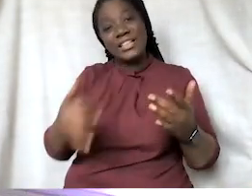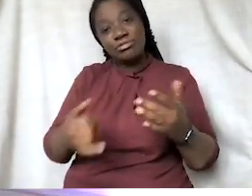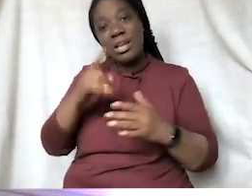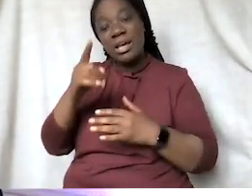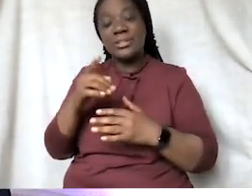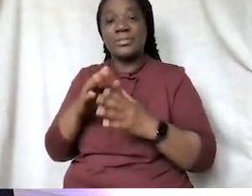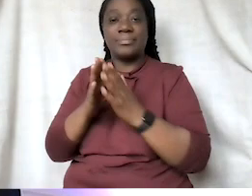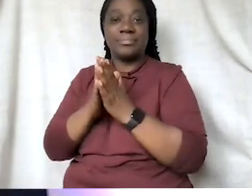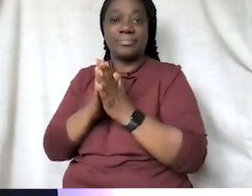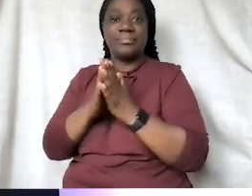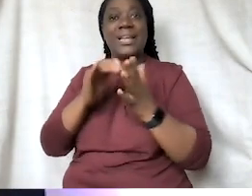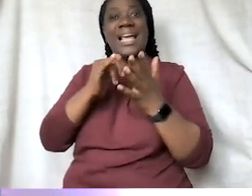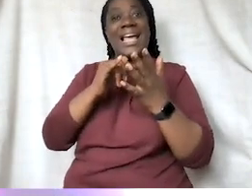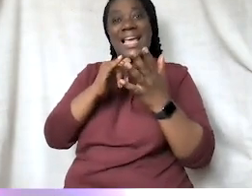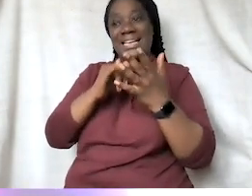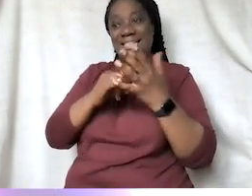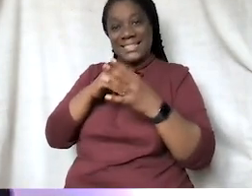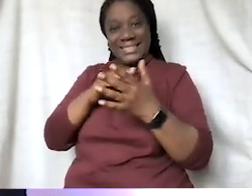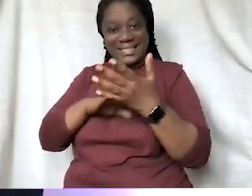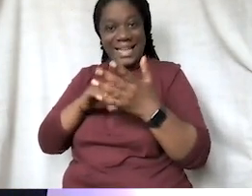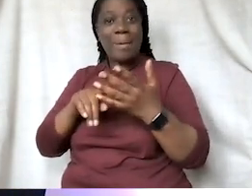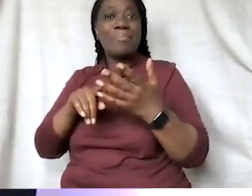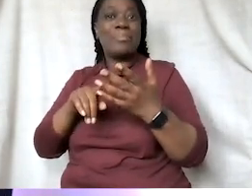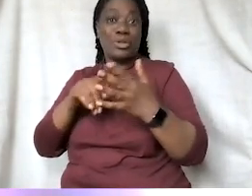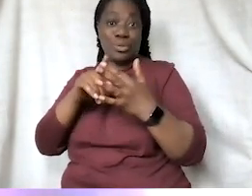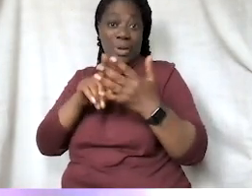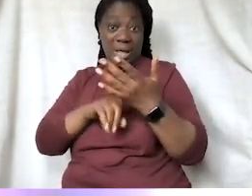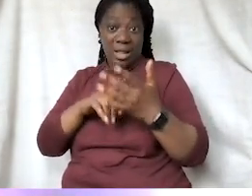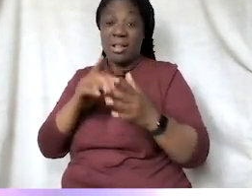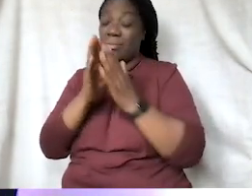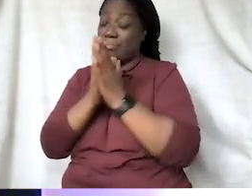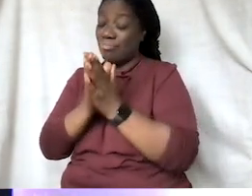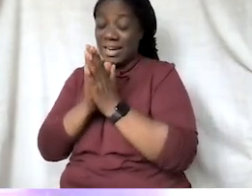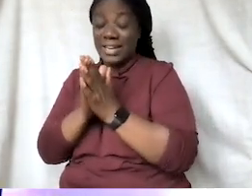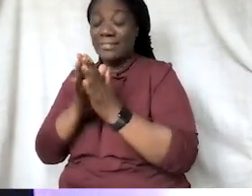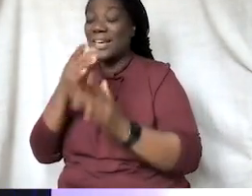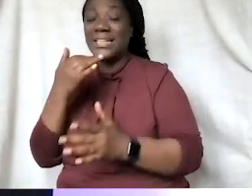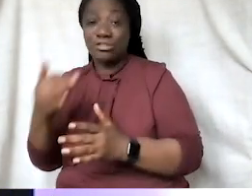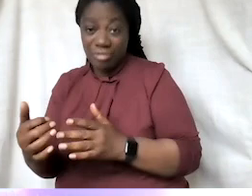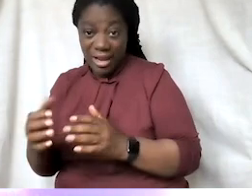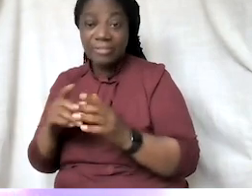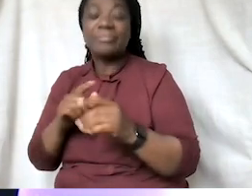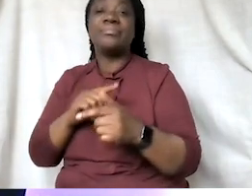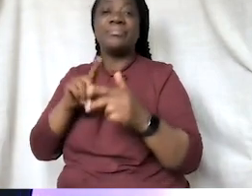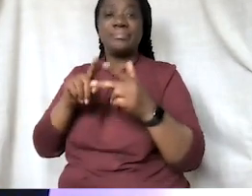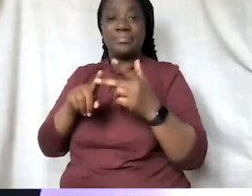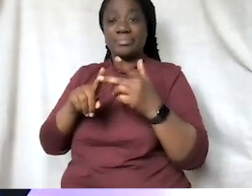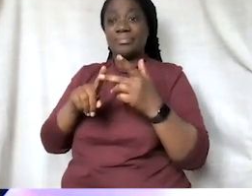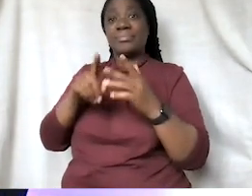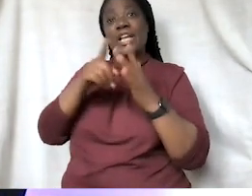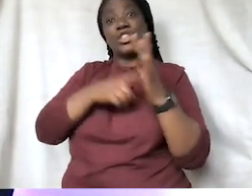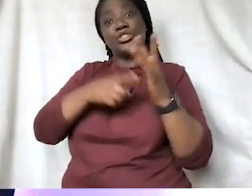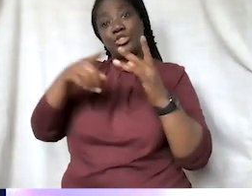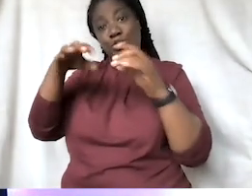19. Samuel prayed for Israel in 1 Samuel chapter 7, verses 5 to 9.